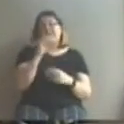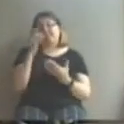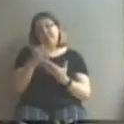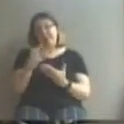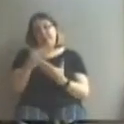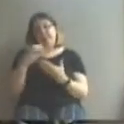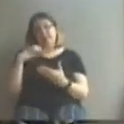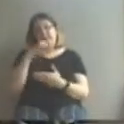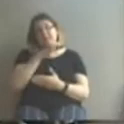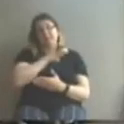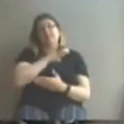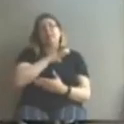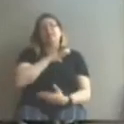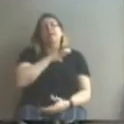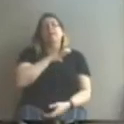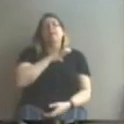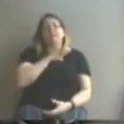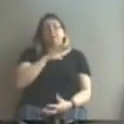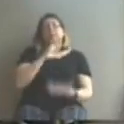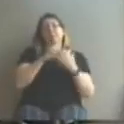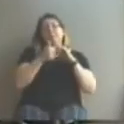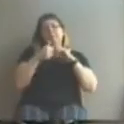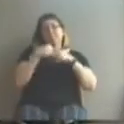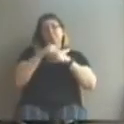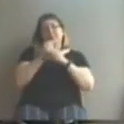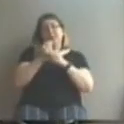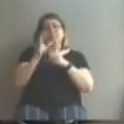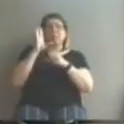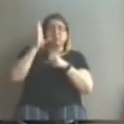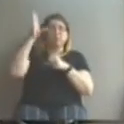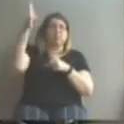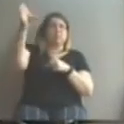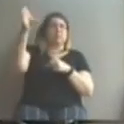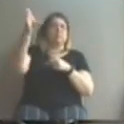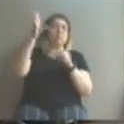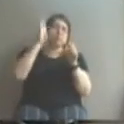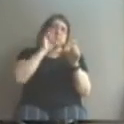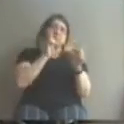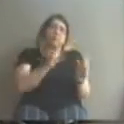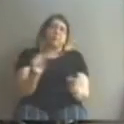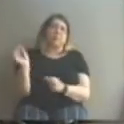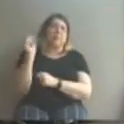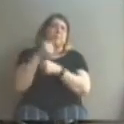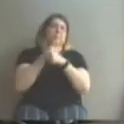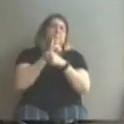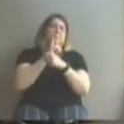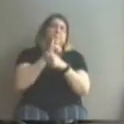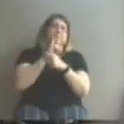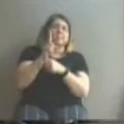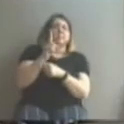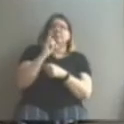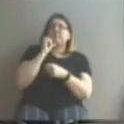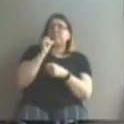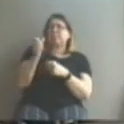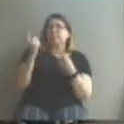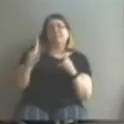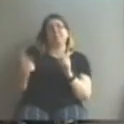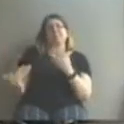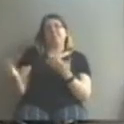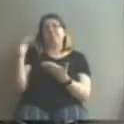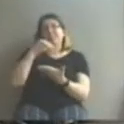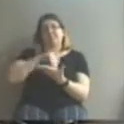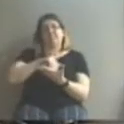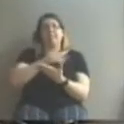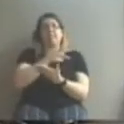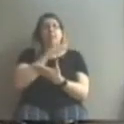committee, is how do we create a long-term strategy to ensure ourselves from this happening again,